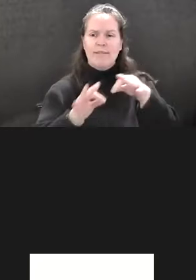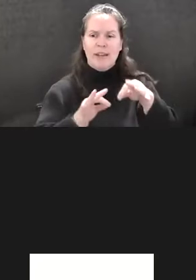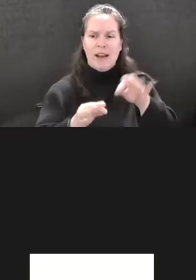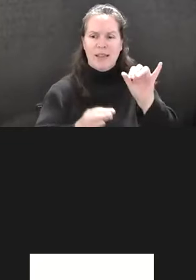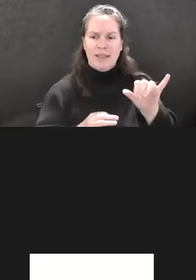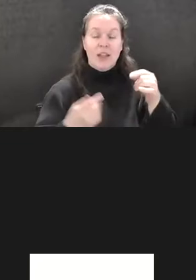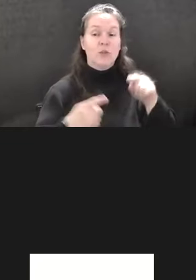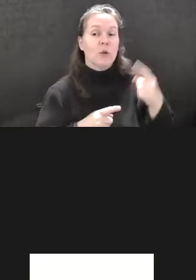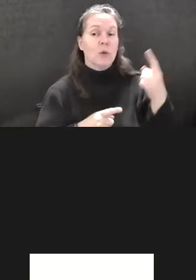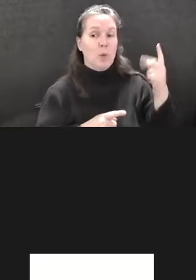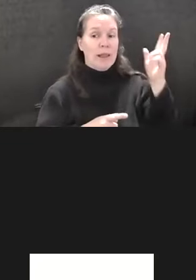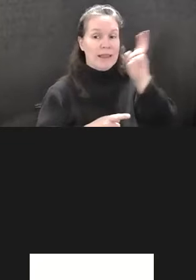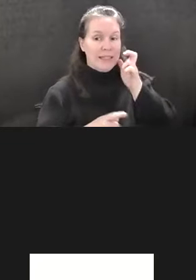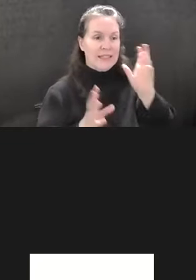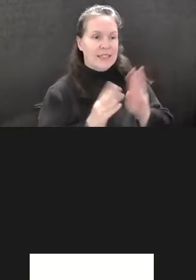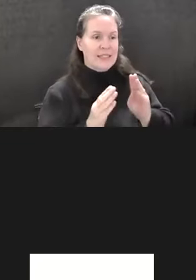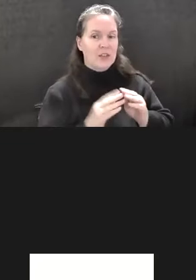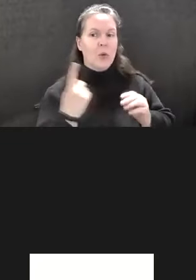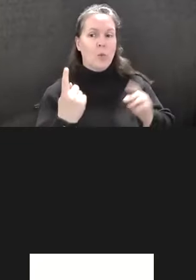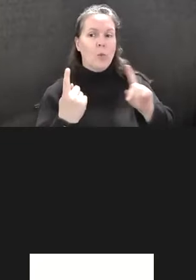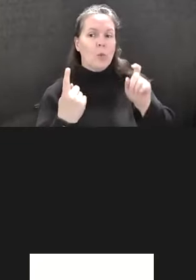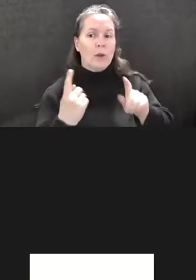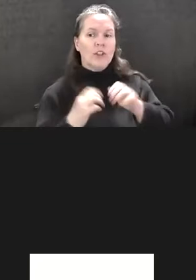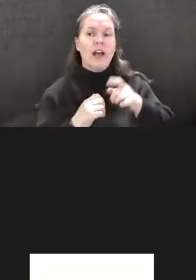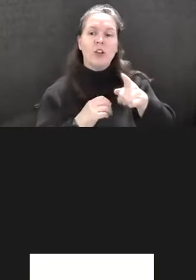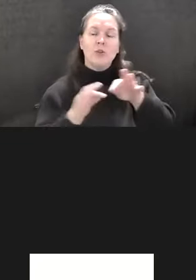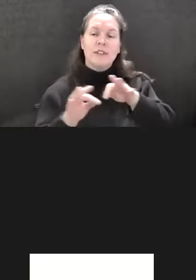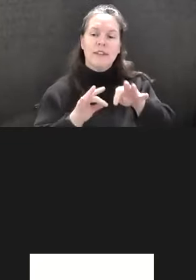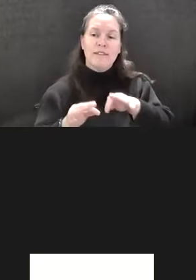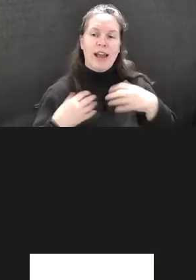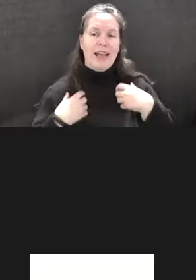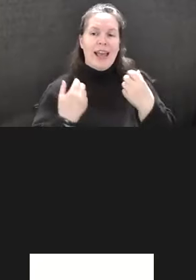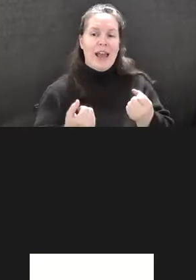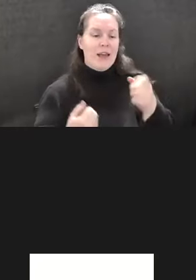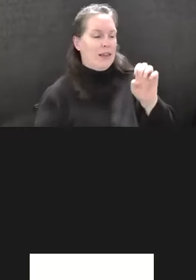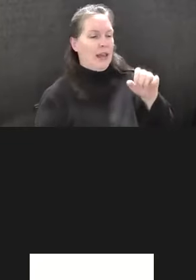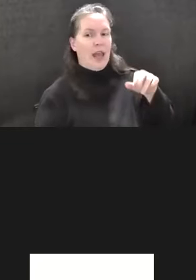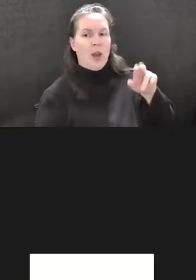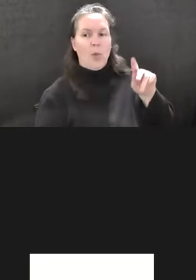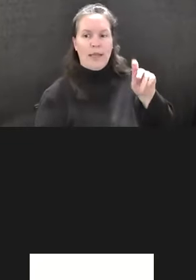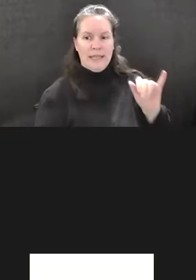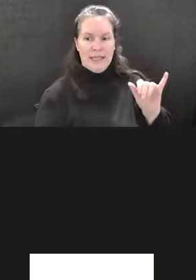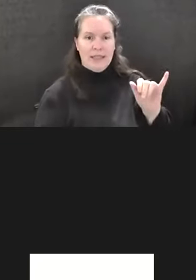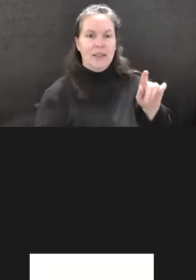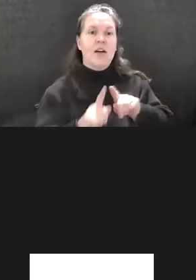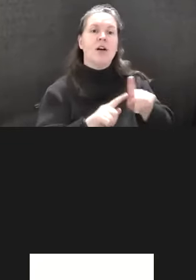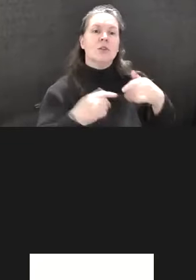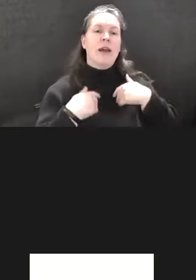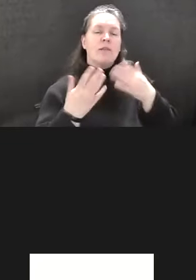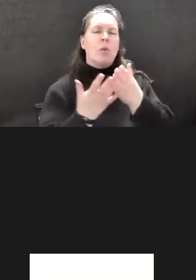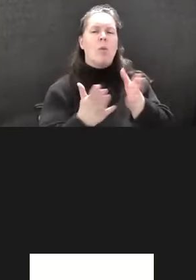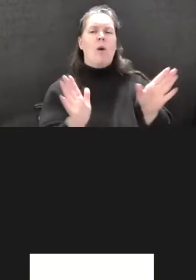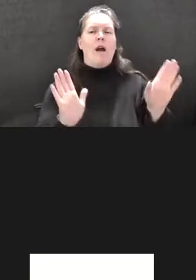of the questions was, how do you define health equity? And we also got a wide range